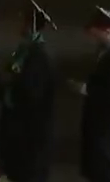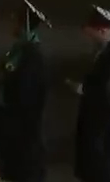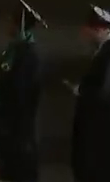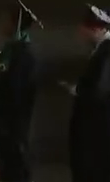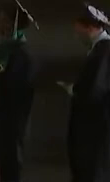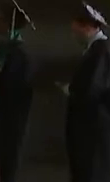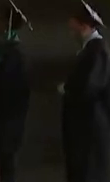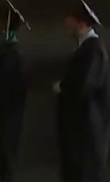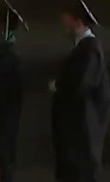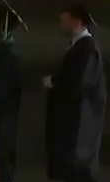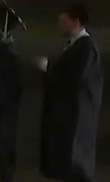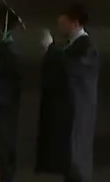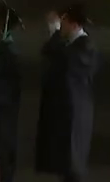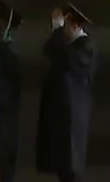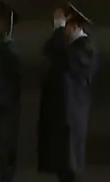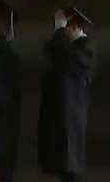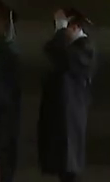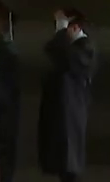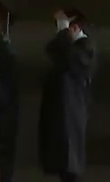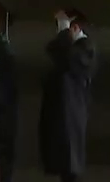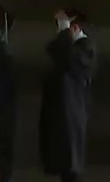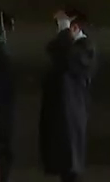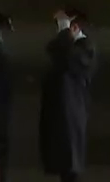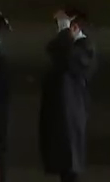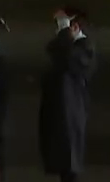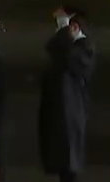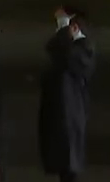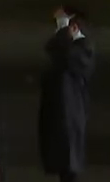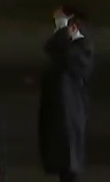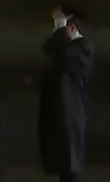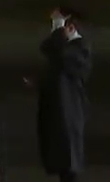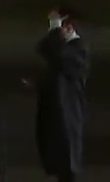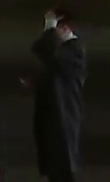Miguel Antonio Guzman II.